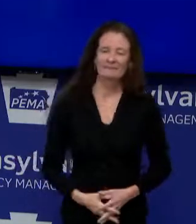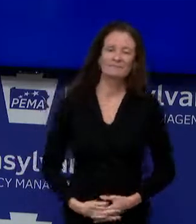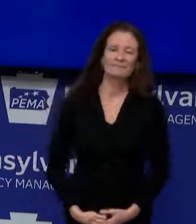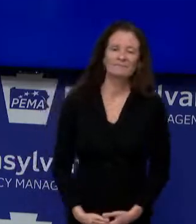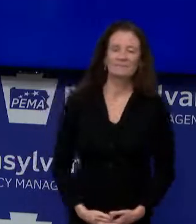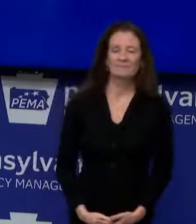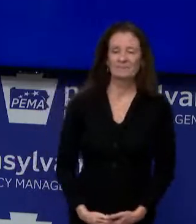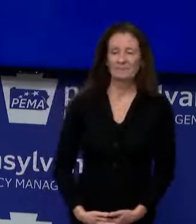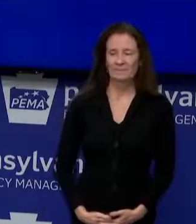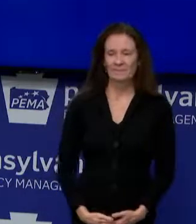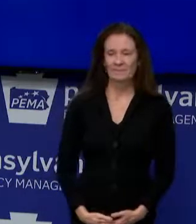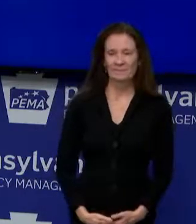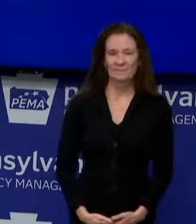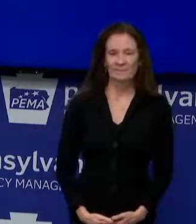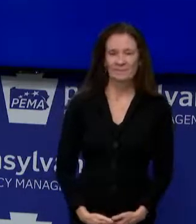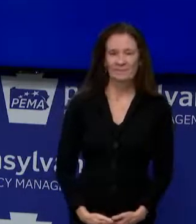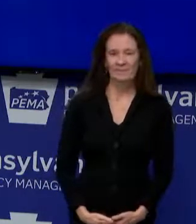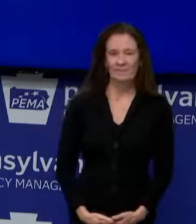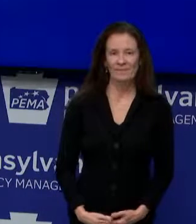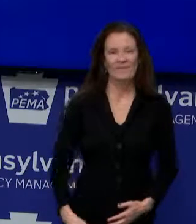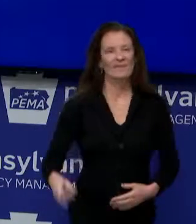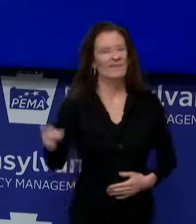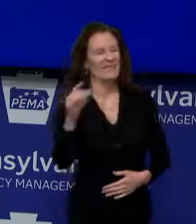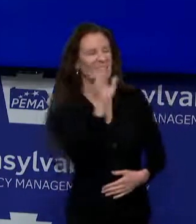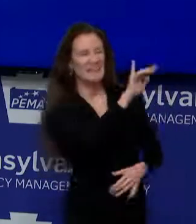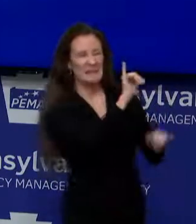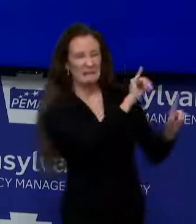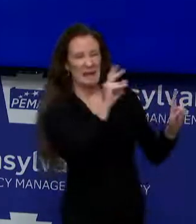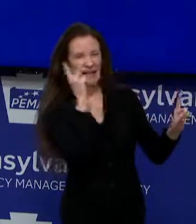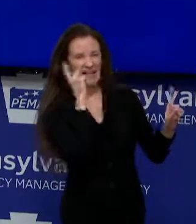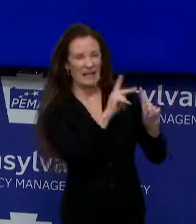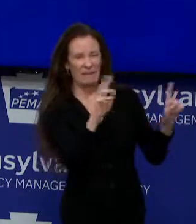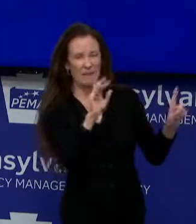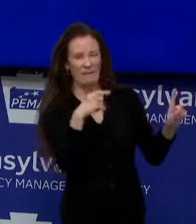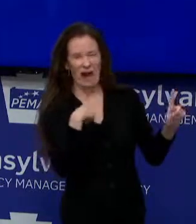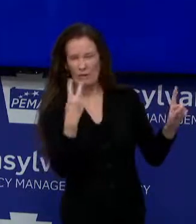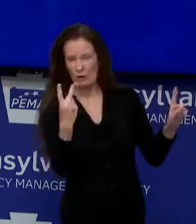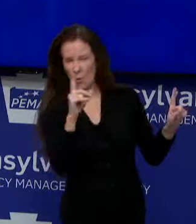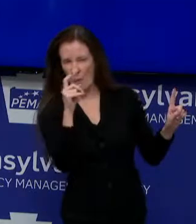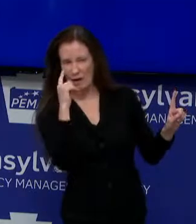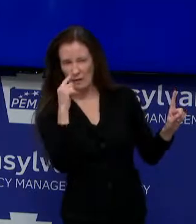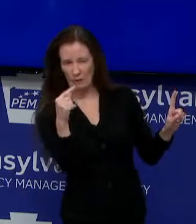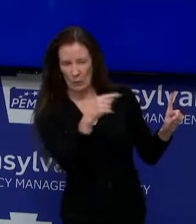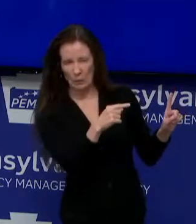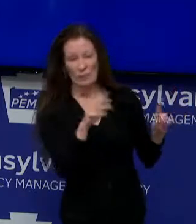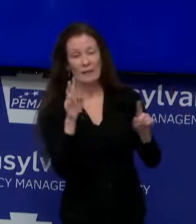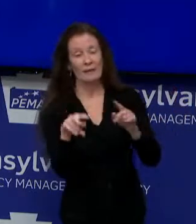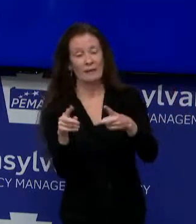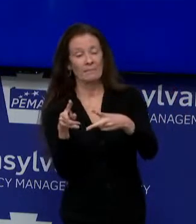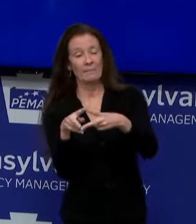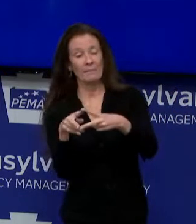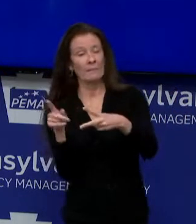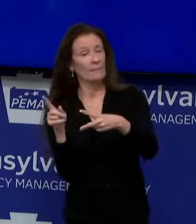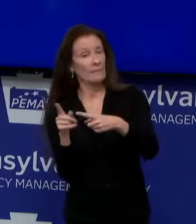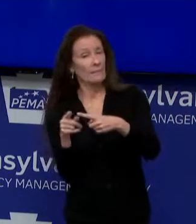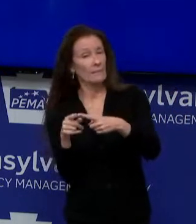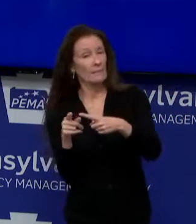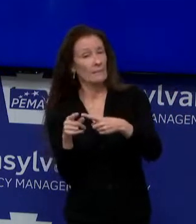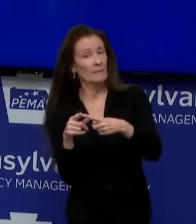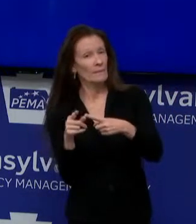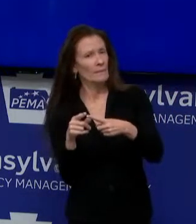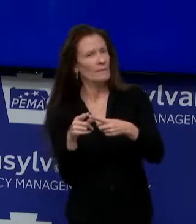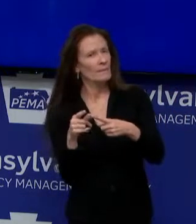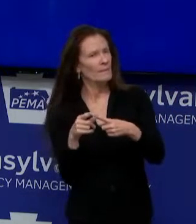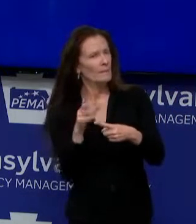Secretary Boockvar, my question is for you. Really, I have two. The first question is, we haven't heard from you in, I want to